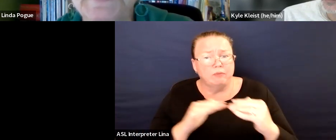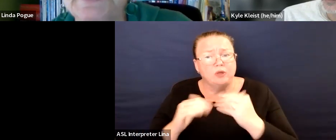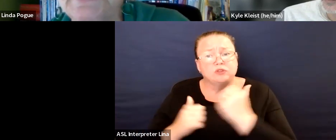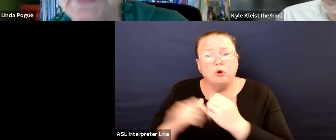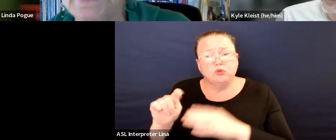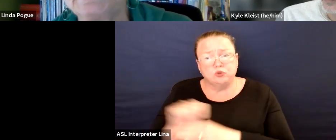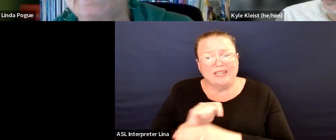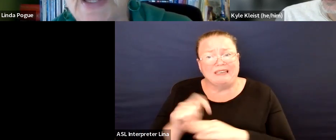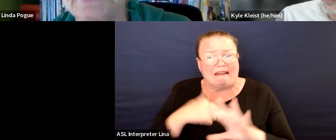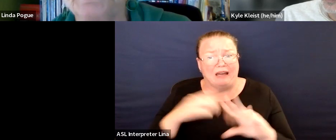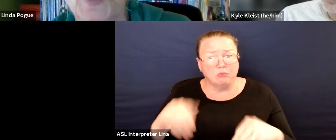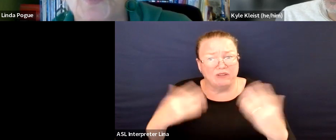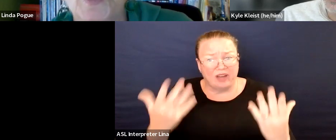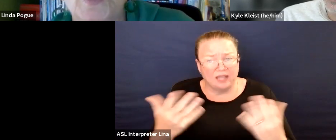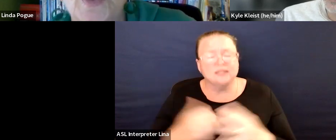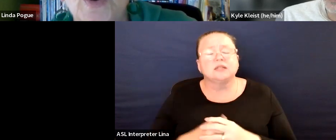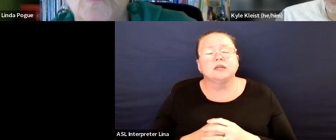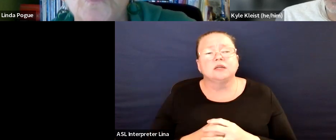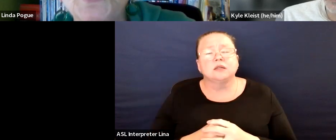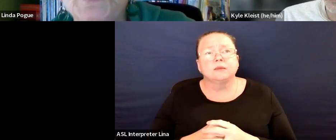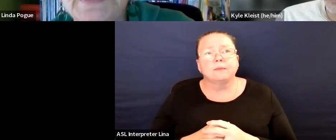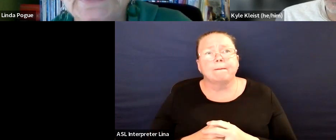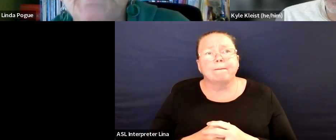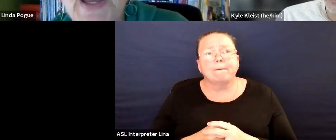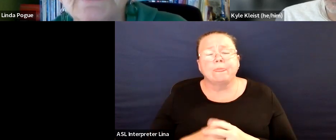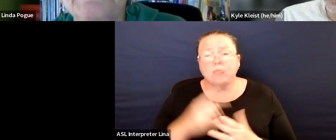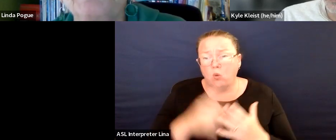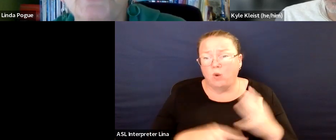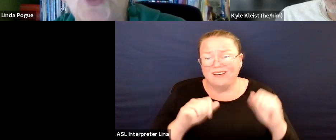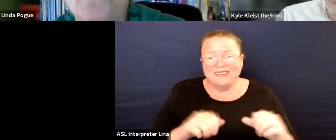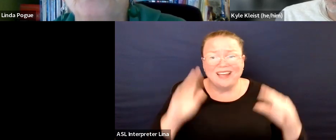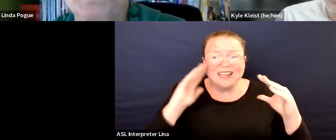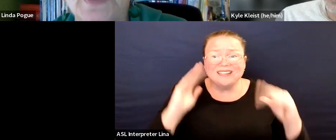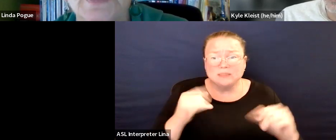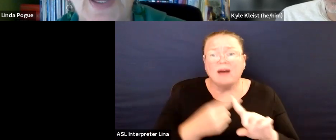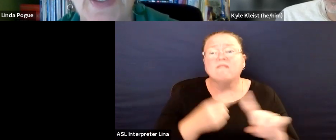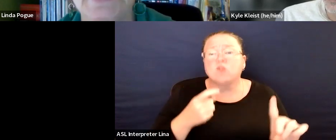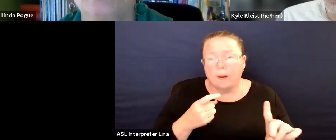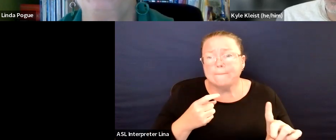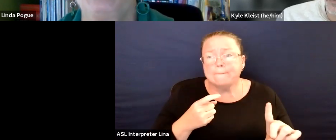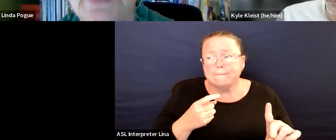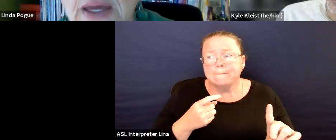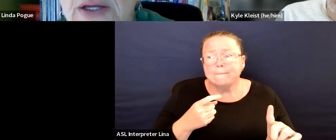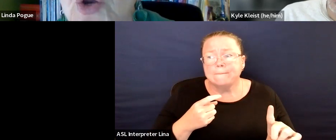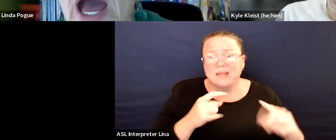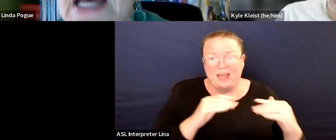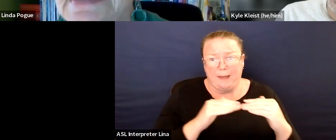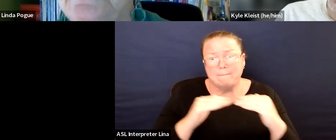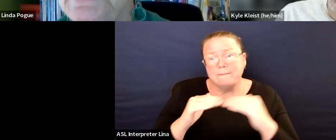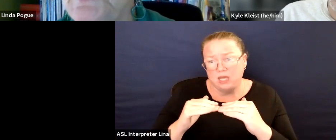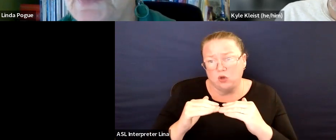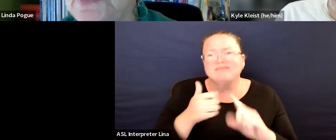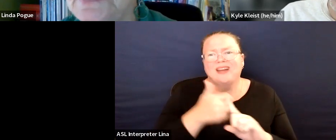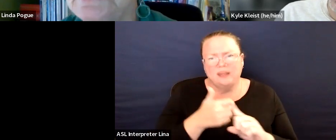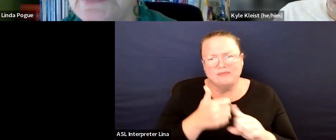that I facilitate is that what you can expect from a peer who has